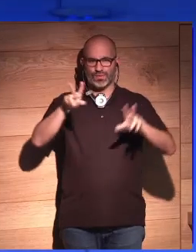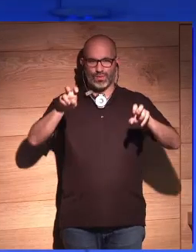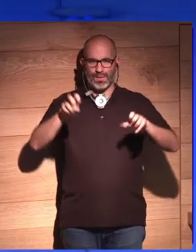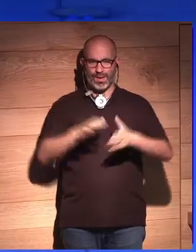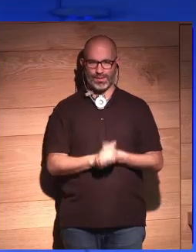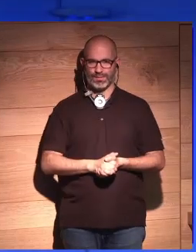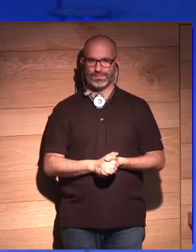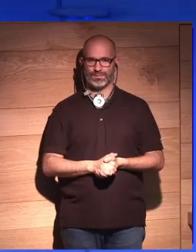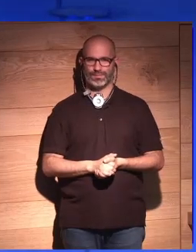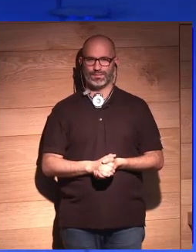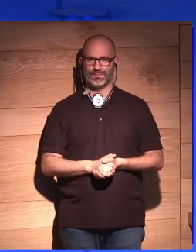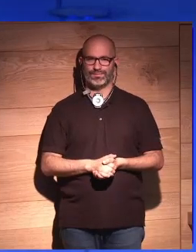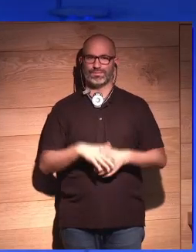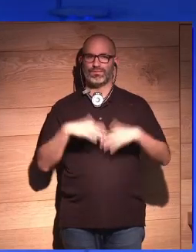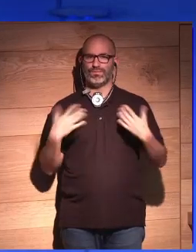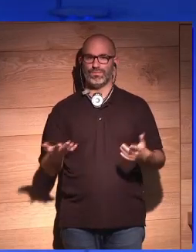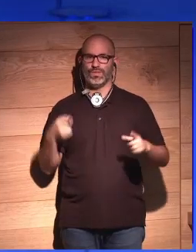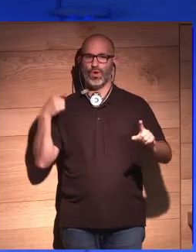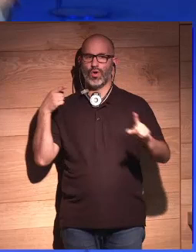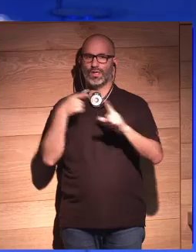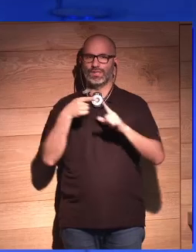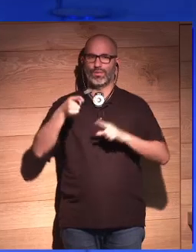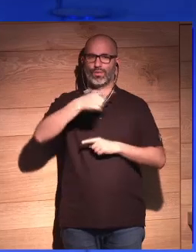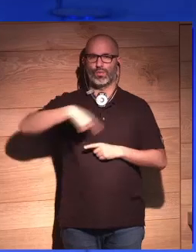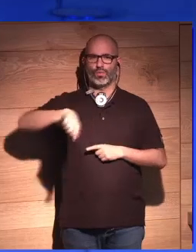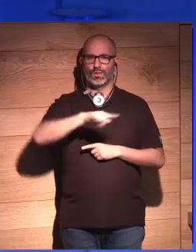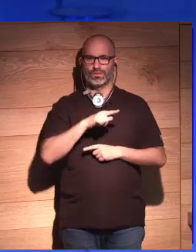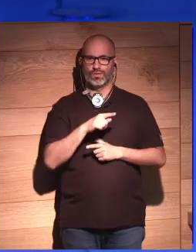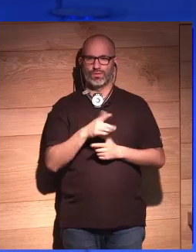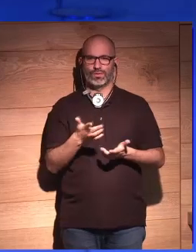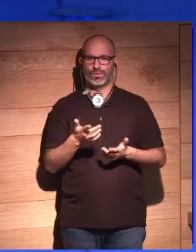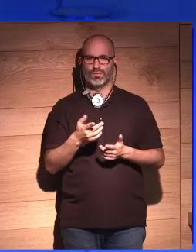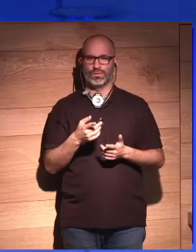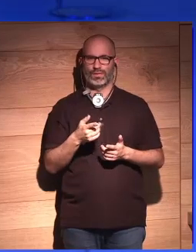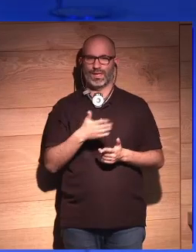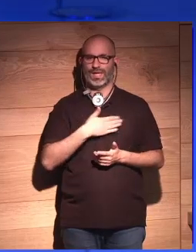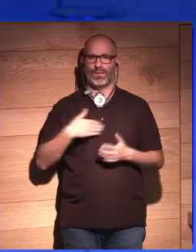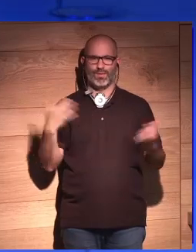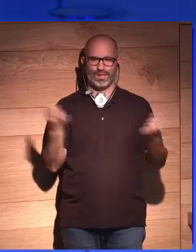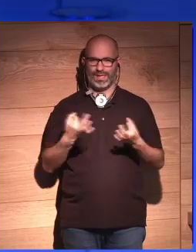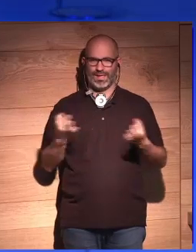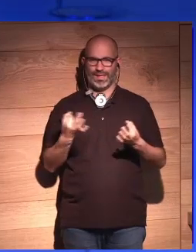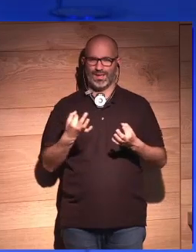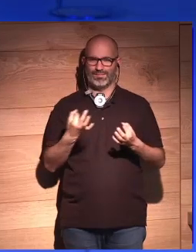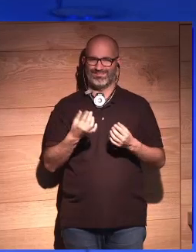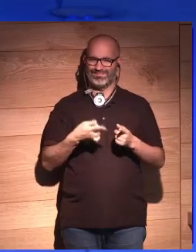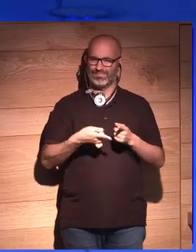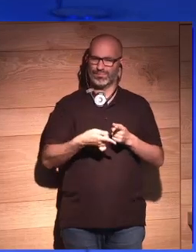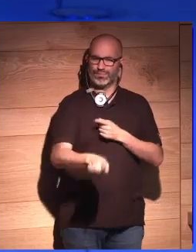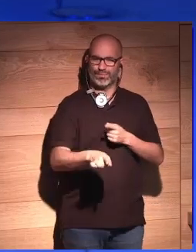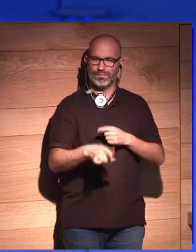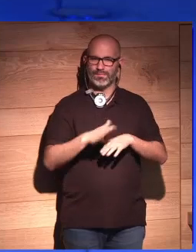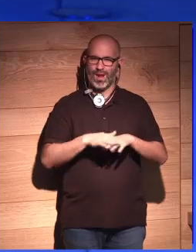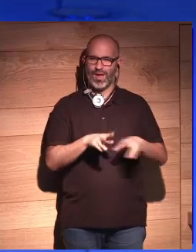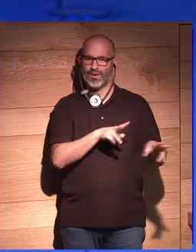So our aim was, ultimate aim with this project was to provoke innovation in form and